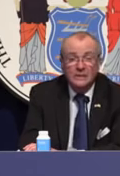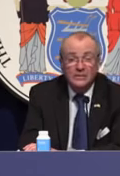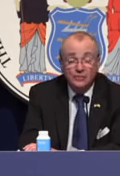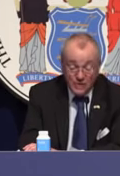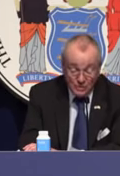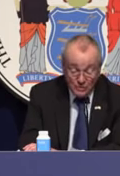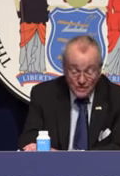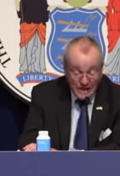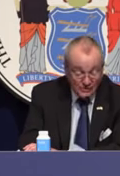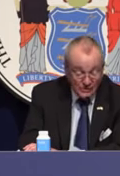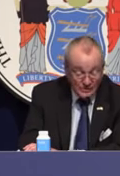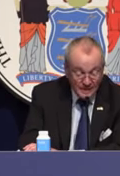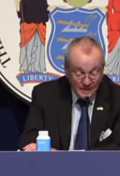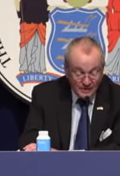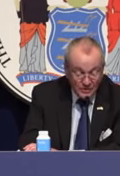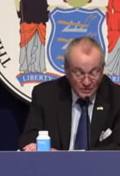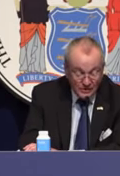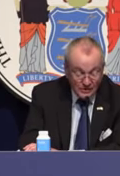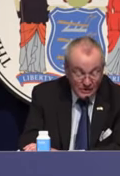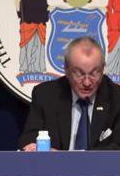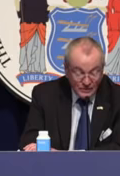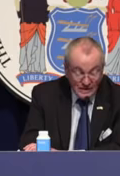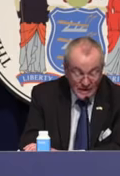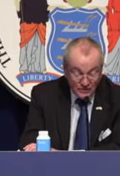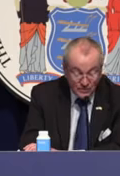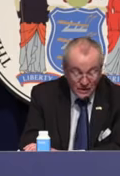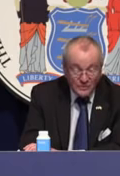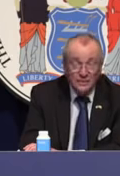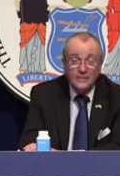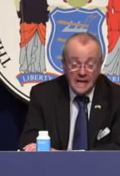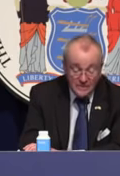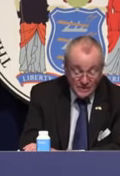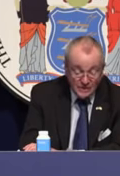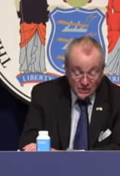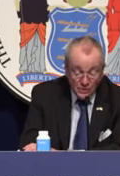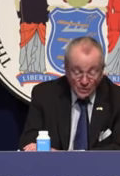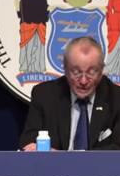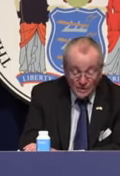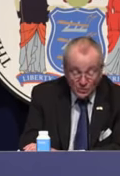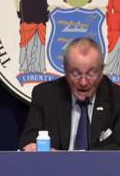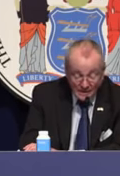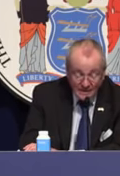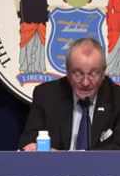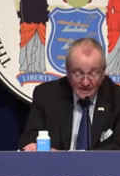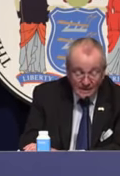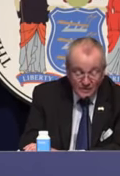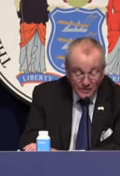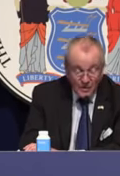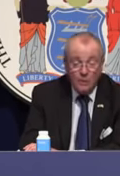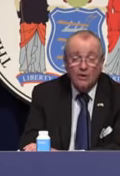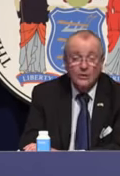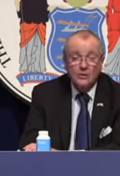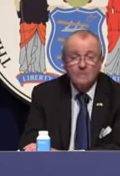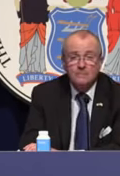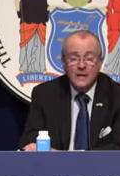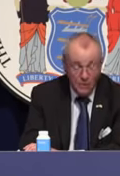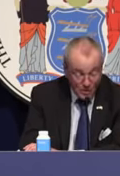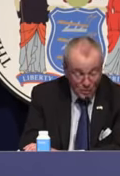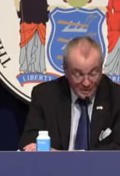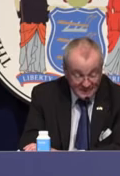President and friend Jerome Johnson, and New Jersey State Council President of the ATU, Orlando Riley, for their